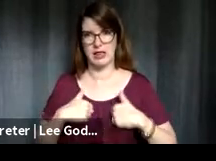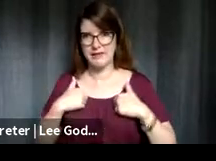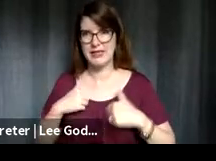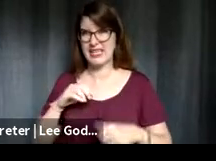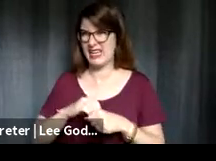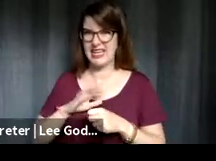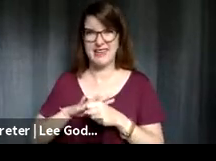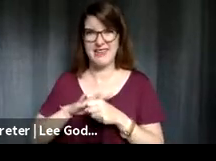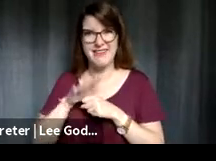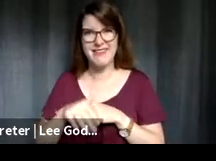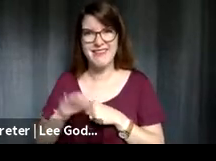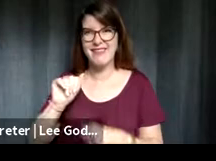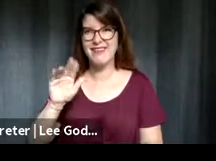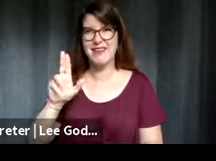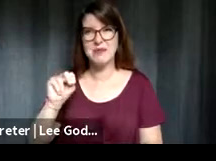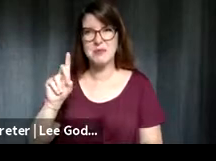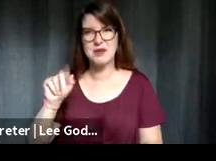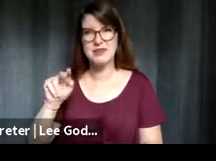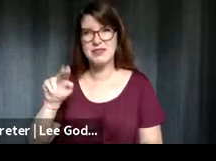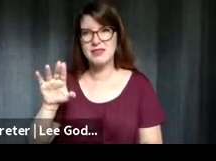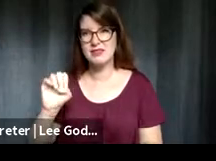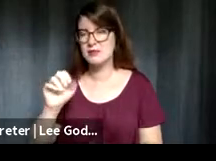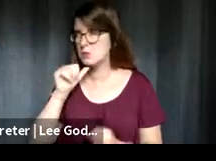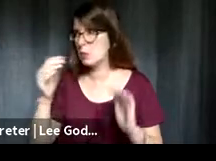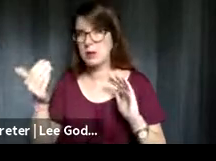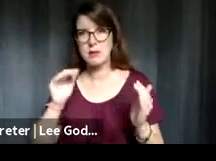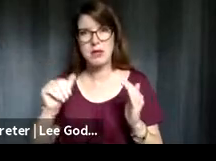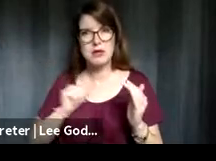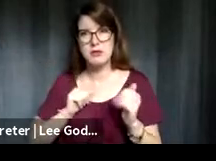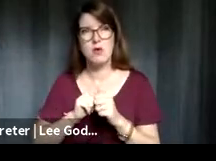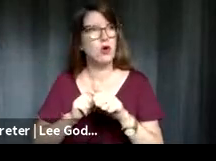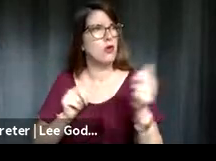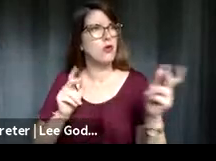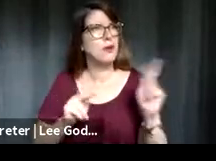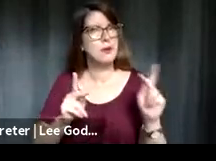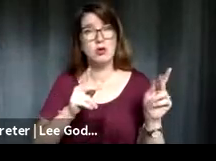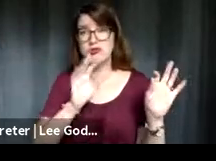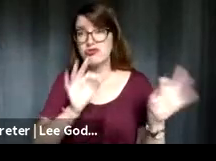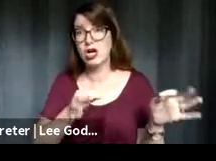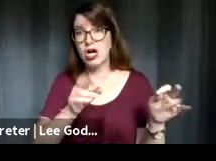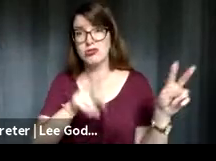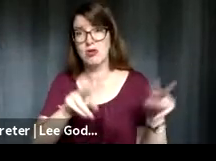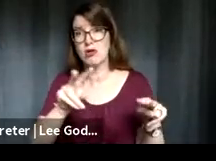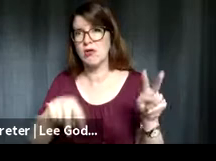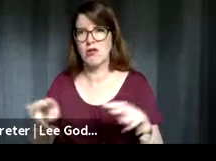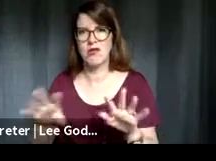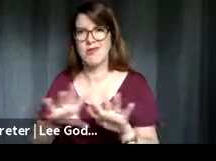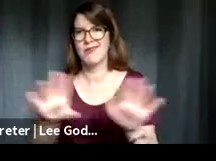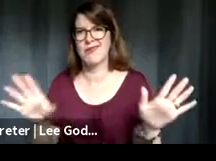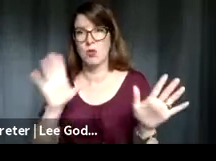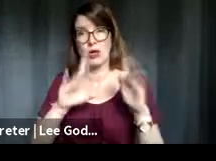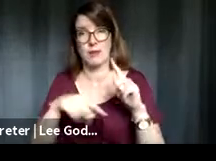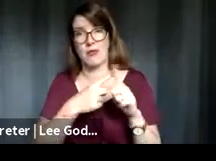abundance, right? You know, don't compare yourself to others. You're not judging others. You're not worried about others. You're